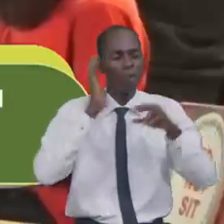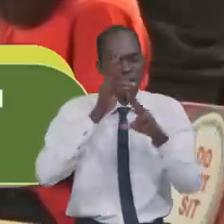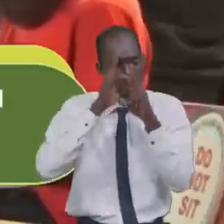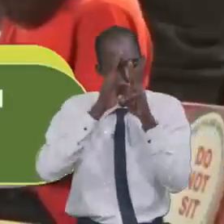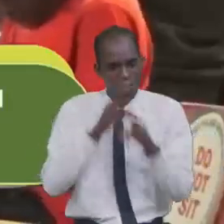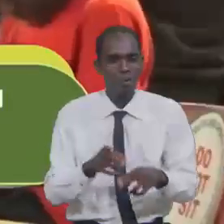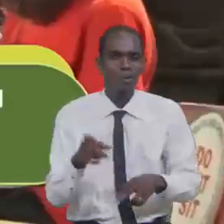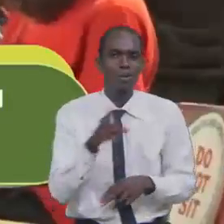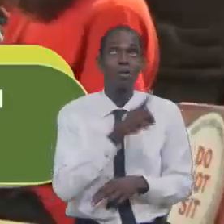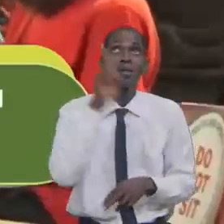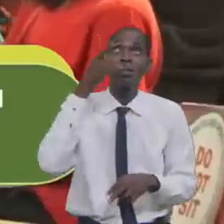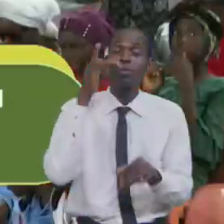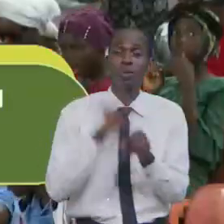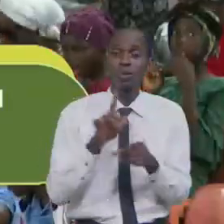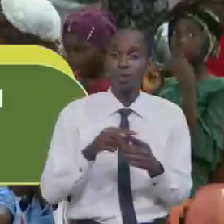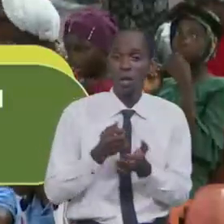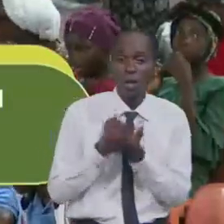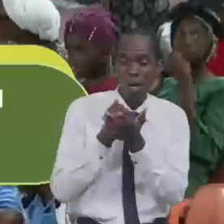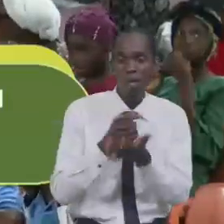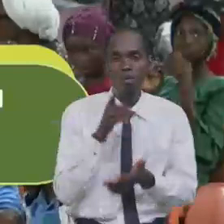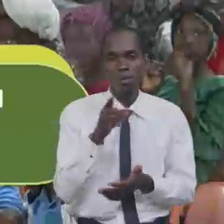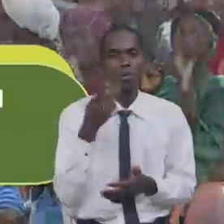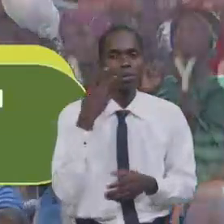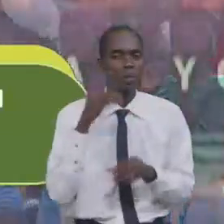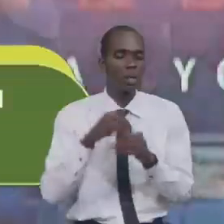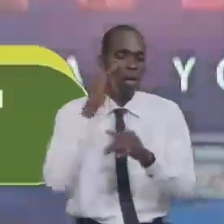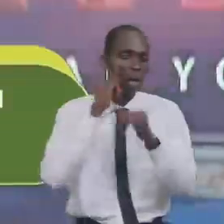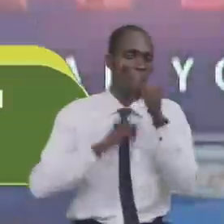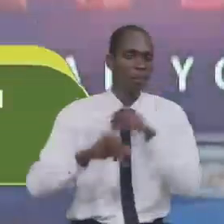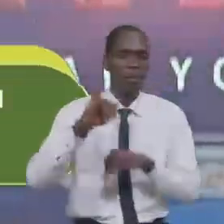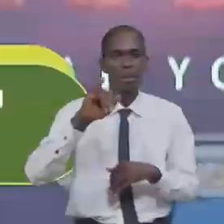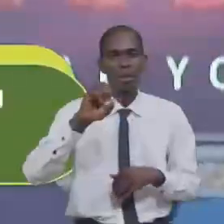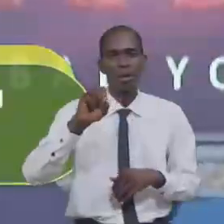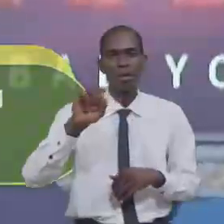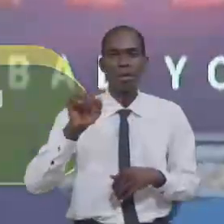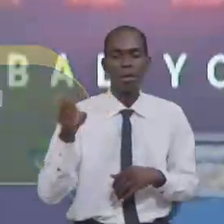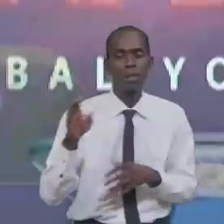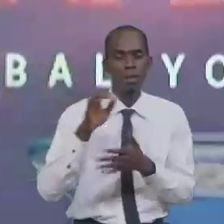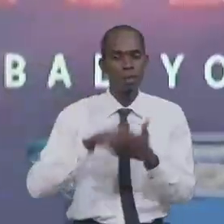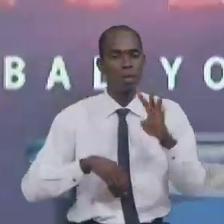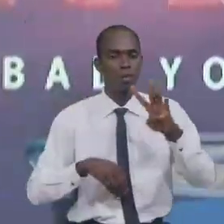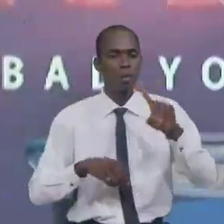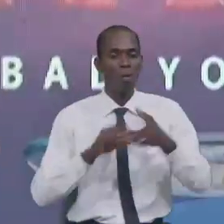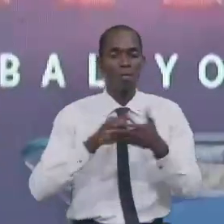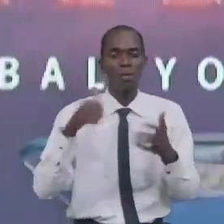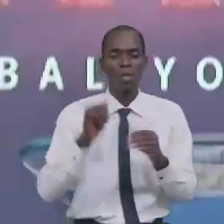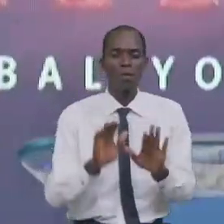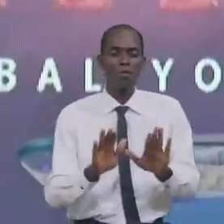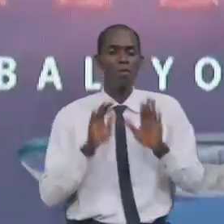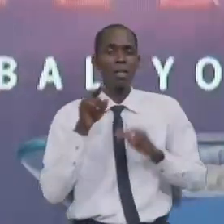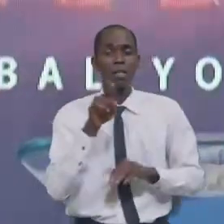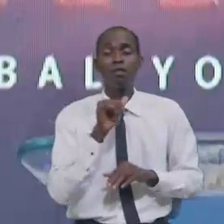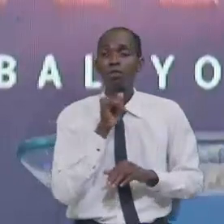he's going to help you. Look at Isaiah chapter 41 verse 10. Fear thou not, for I